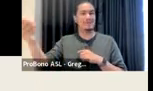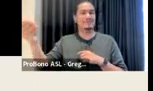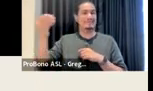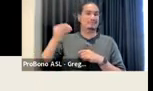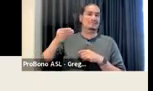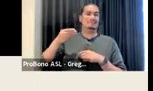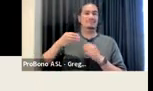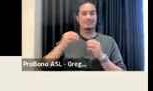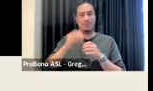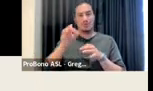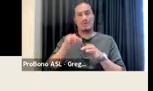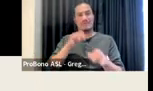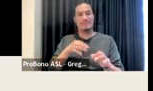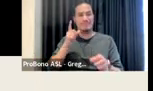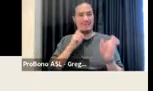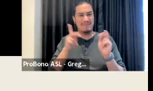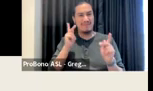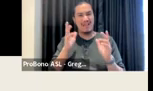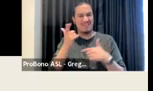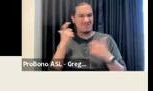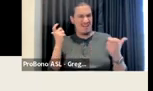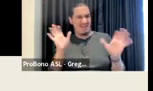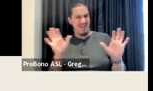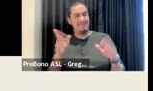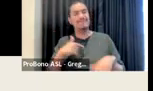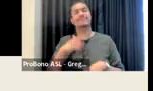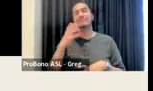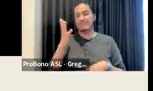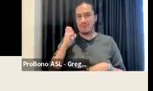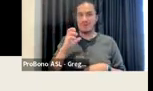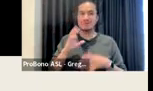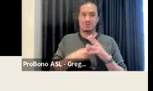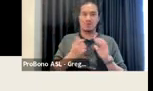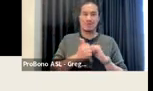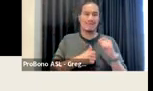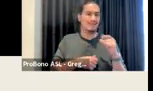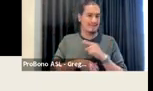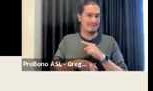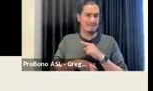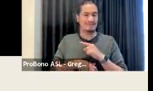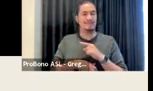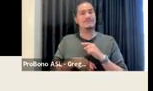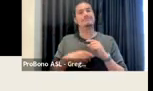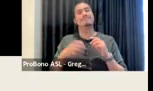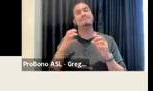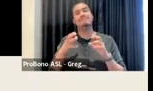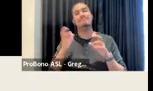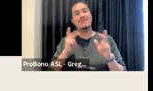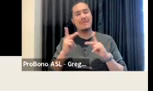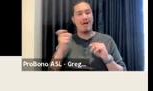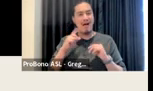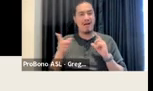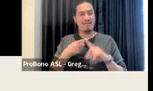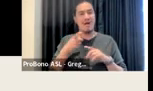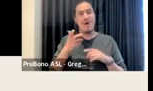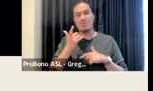so many people be like, try the button. And so I want to just start off with it. I want to front load it. I've been asked a lot, Rachel, what's your beef with trauma?